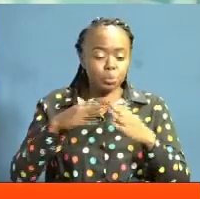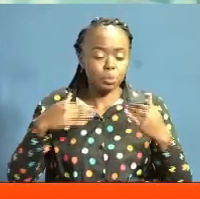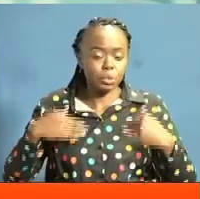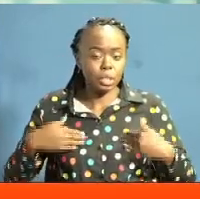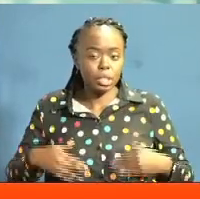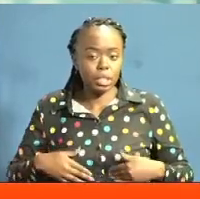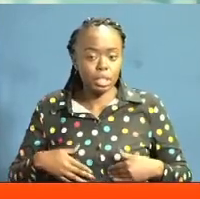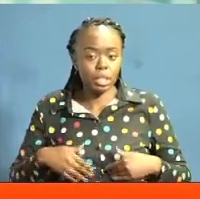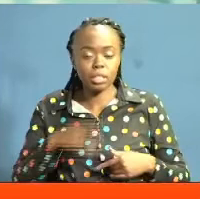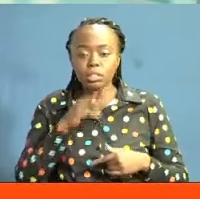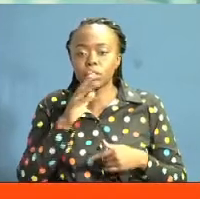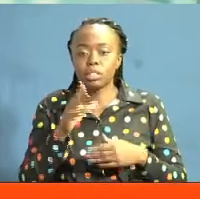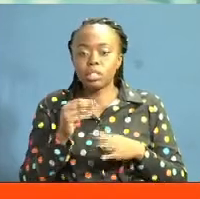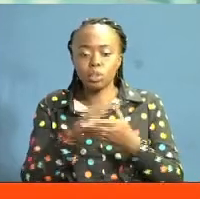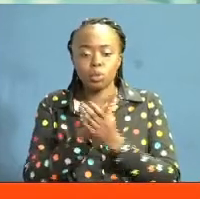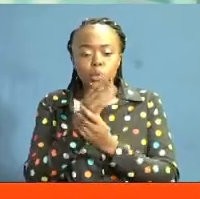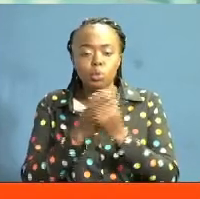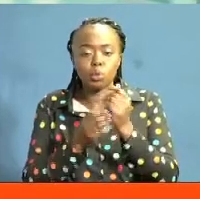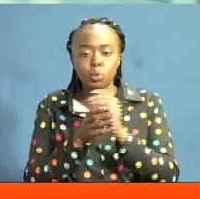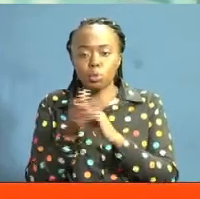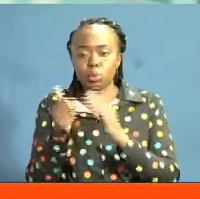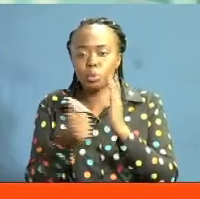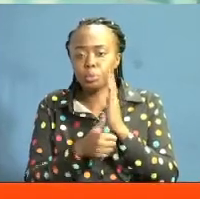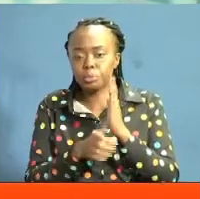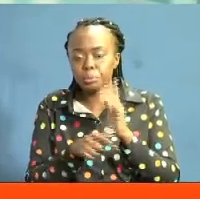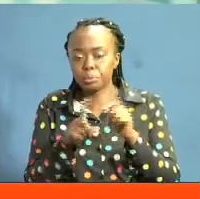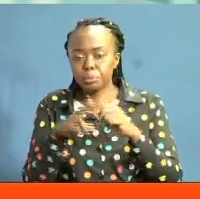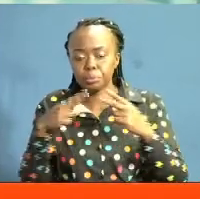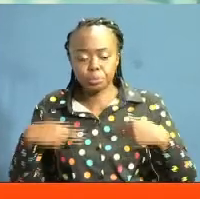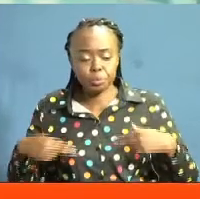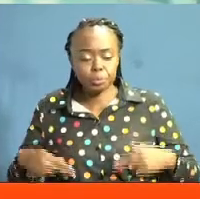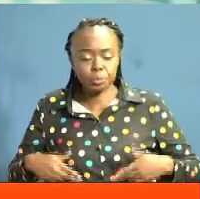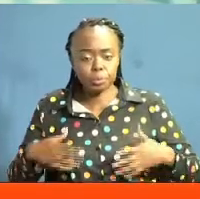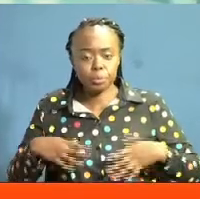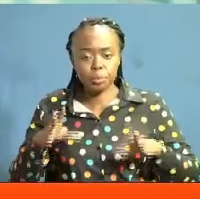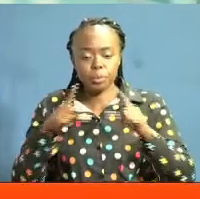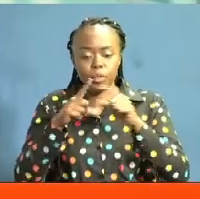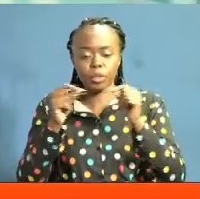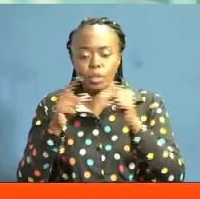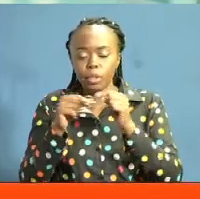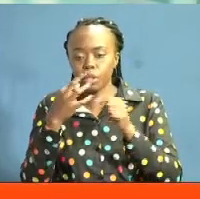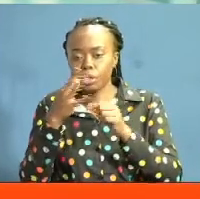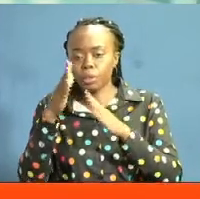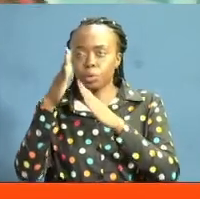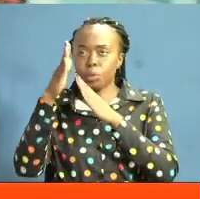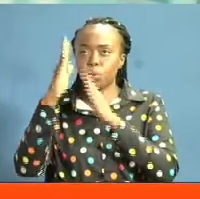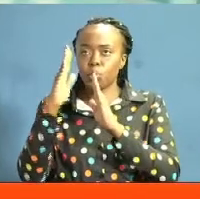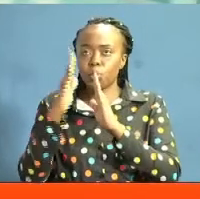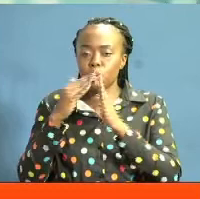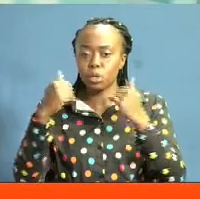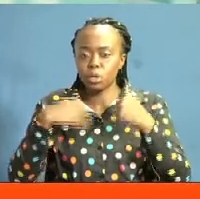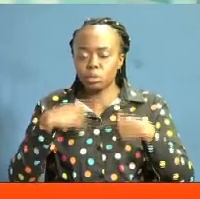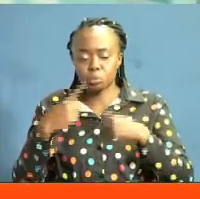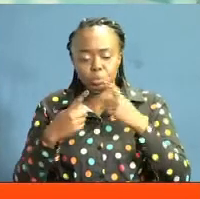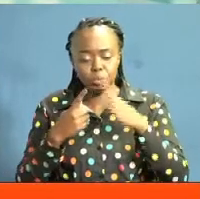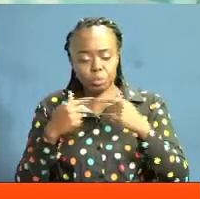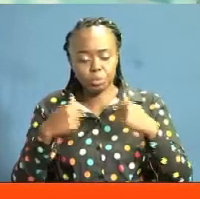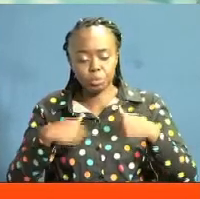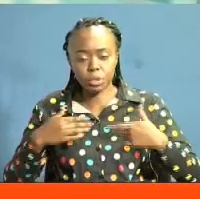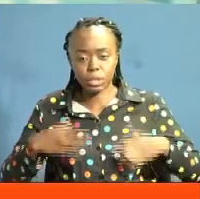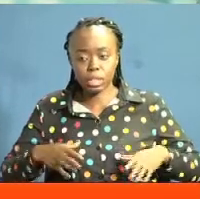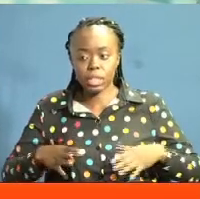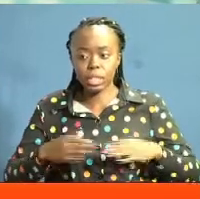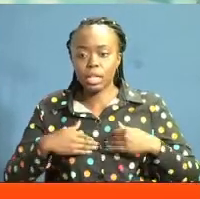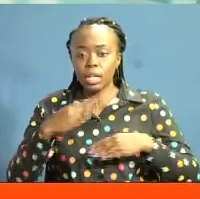Killing anybody, sorry, does not solve the problem. Mm-hmm. Human beings, the word of God which I have tonight, mm-hmm. tells me that human beings